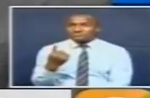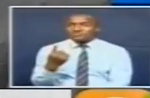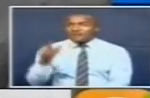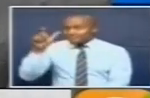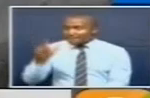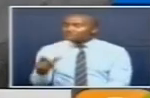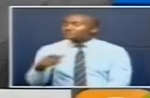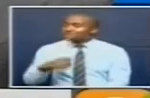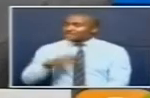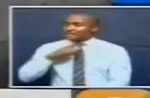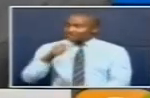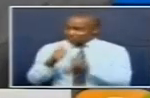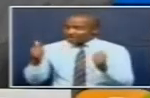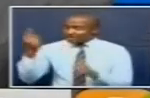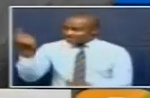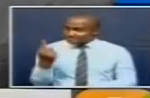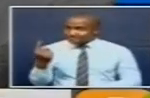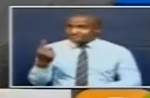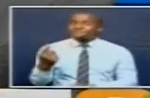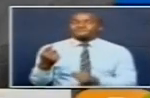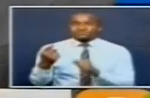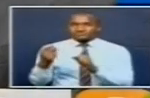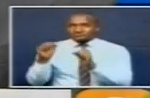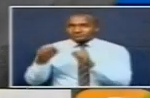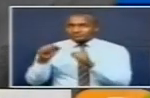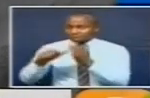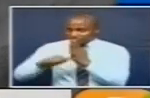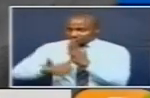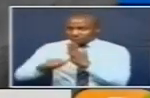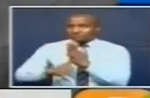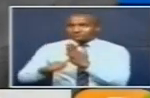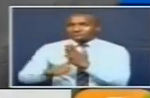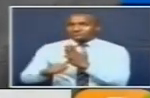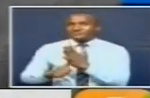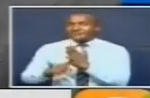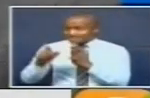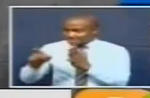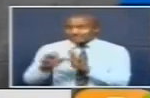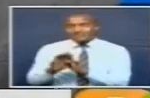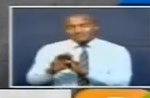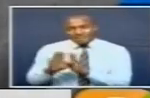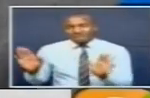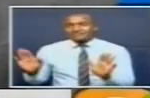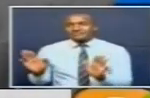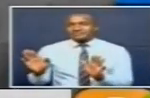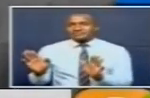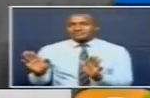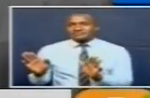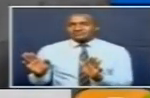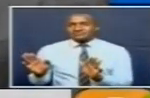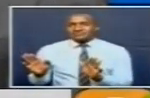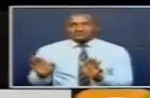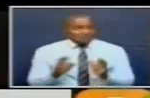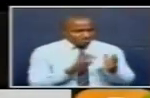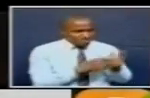alive, they'll be able to be identified biometrically as our primary form of identification. And so what you're saying is